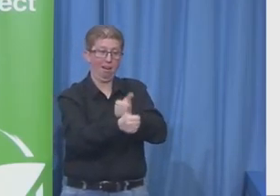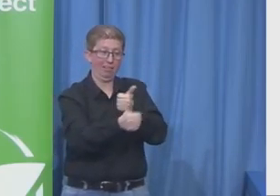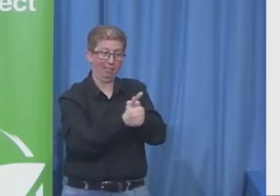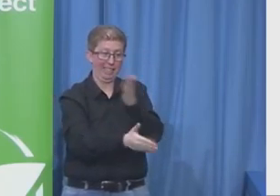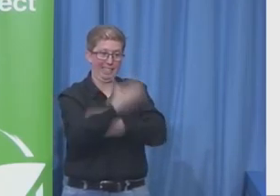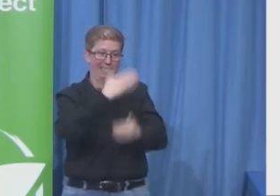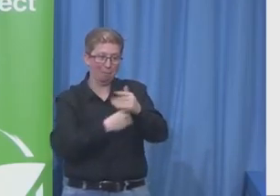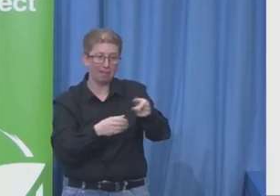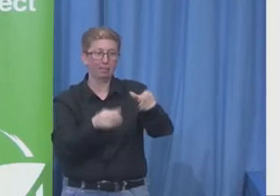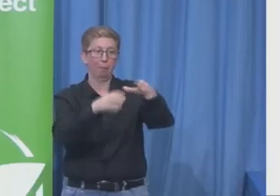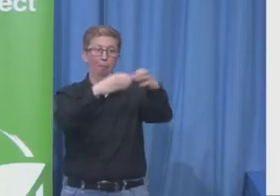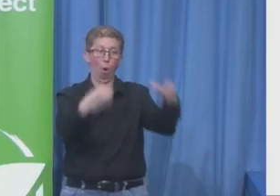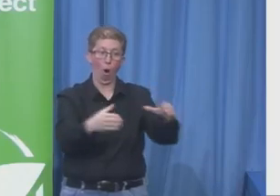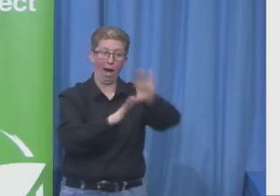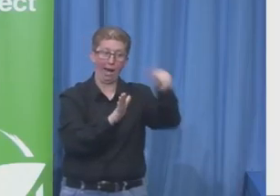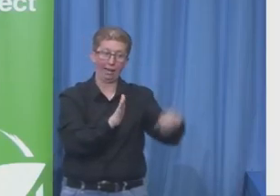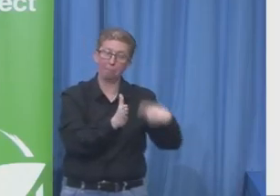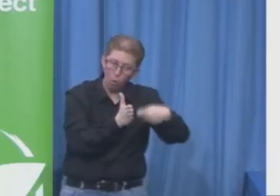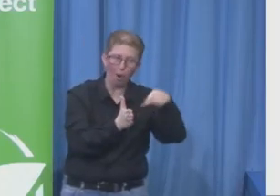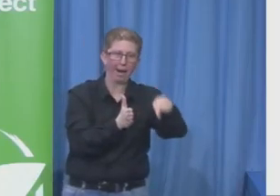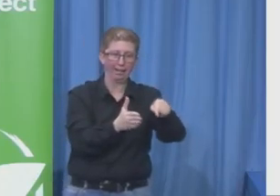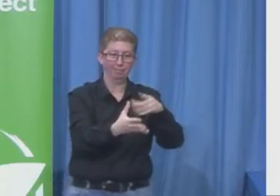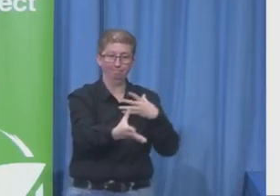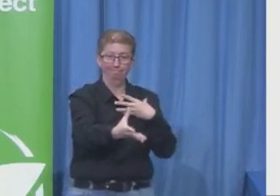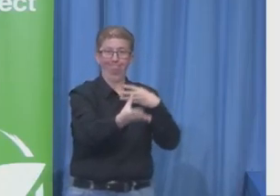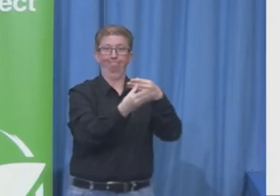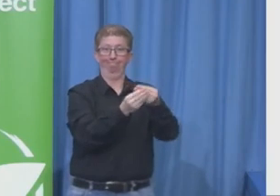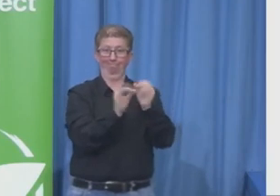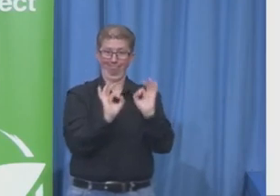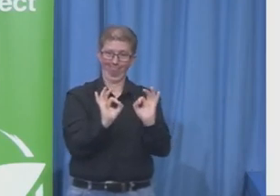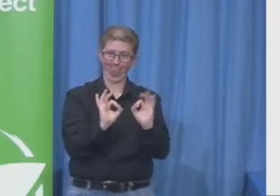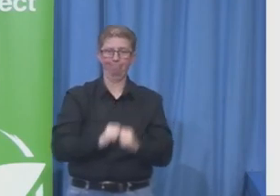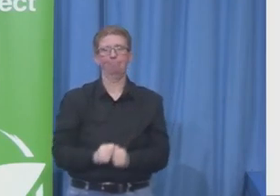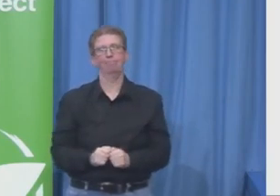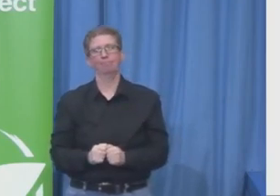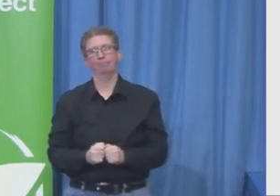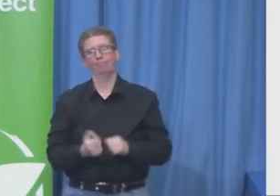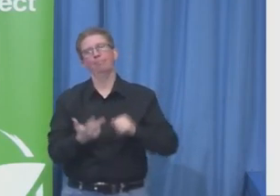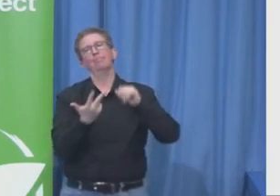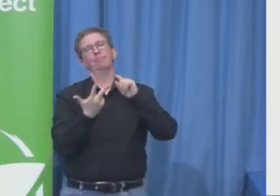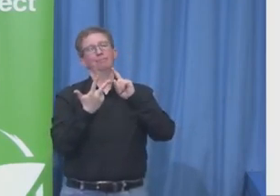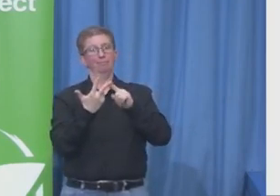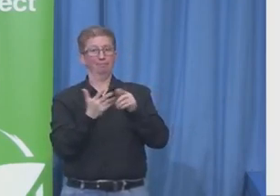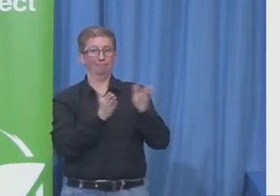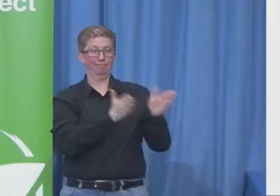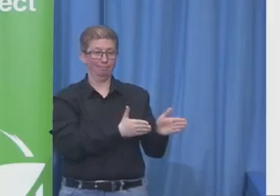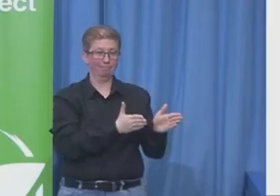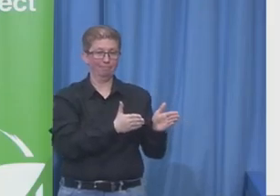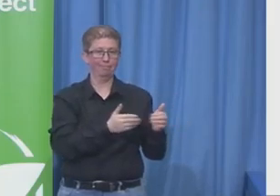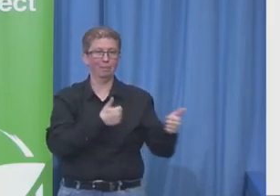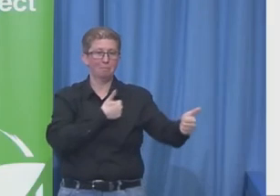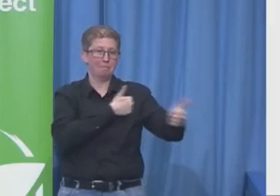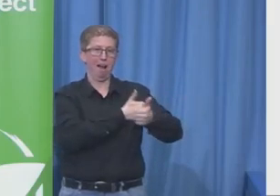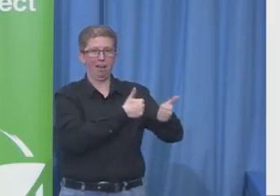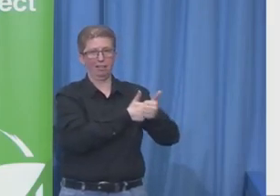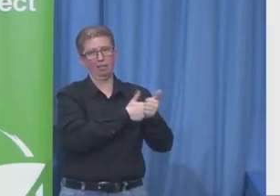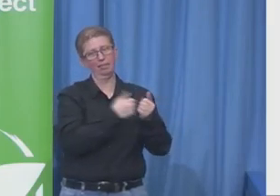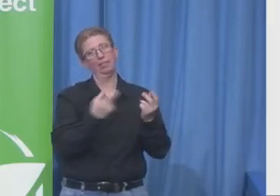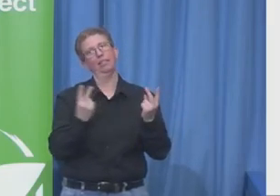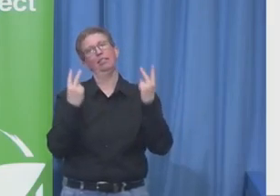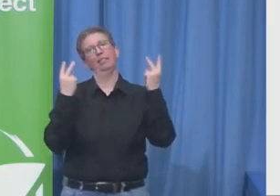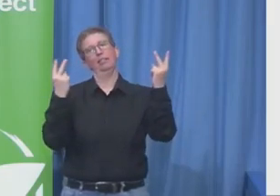regard, the bank and my team in particular has established three very strategic partnerships with external players, because